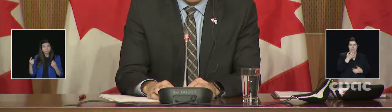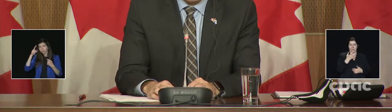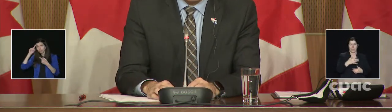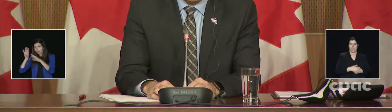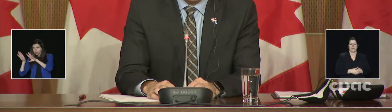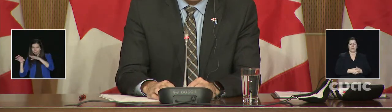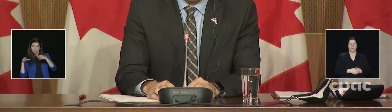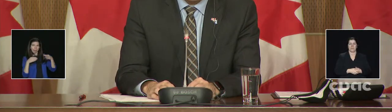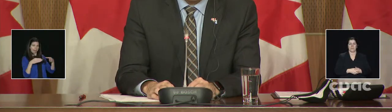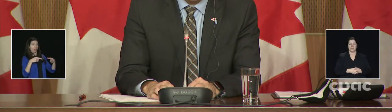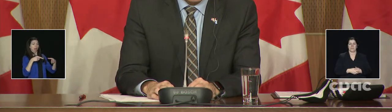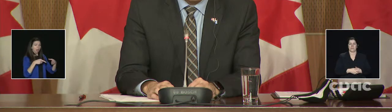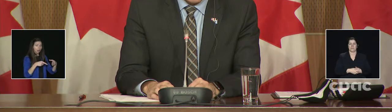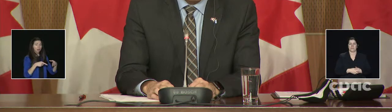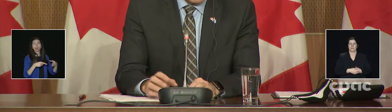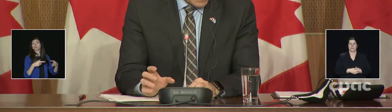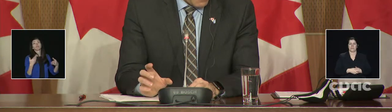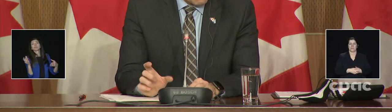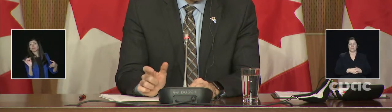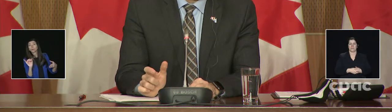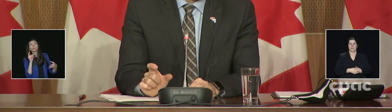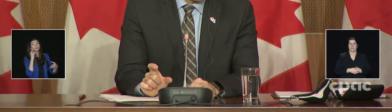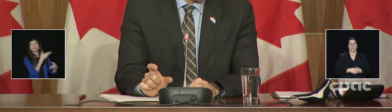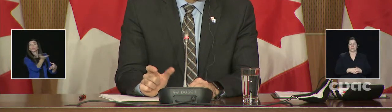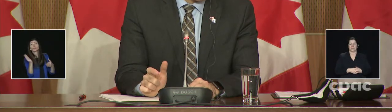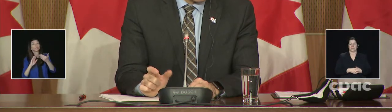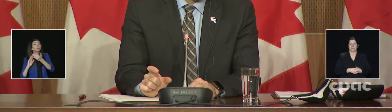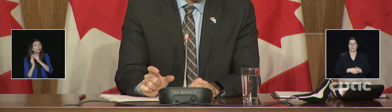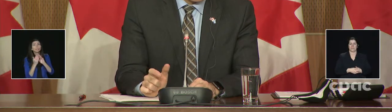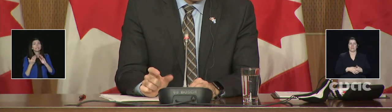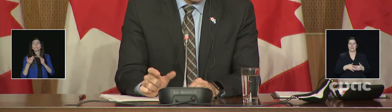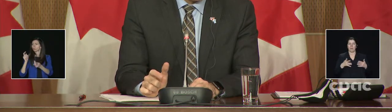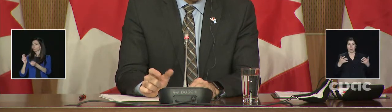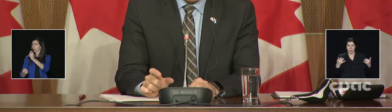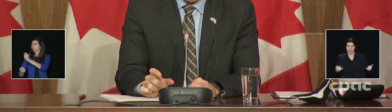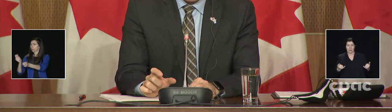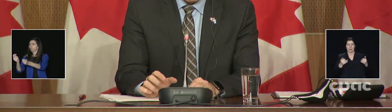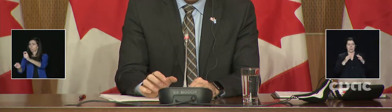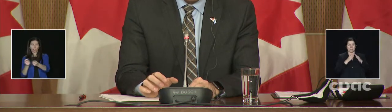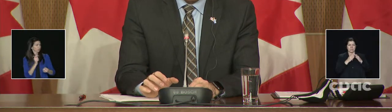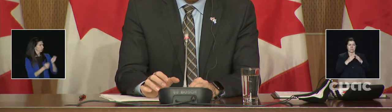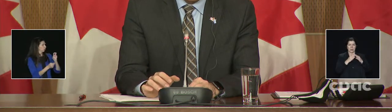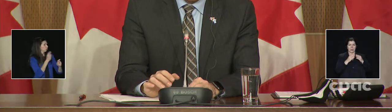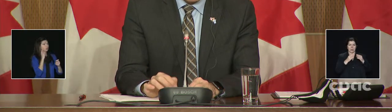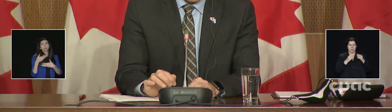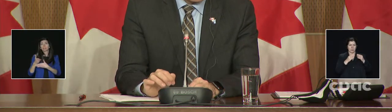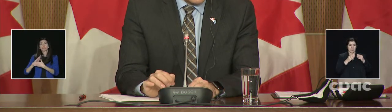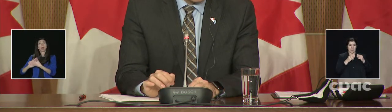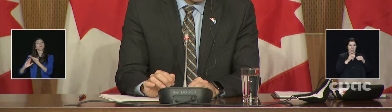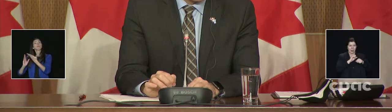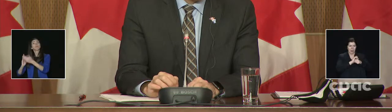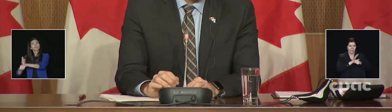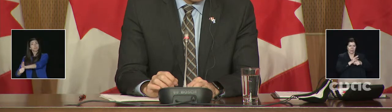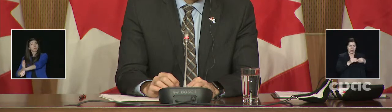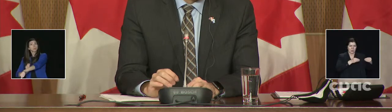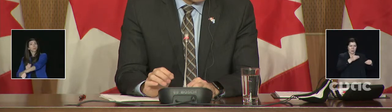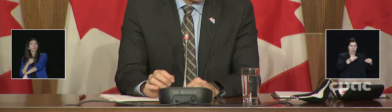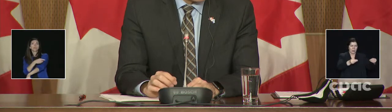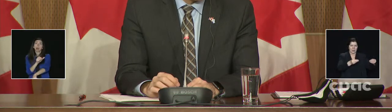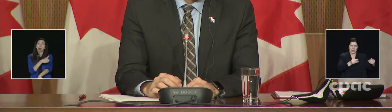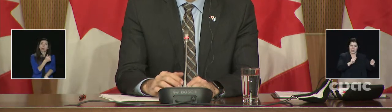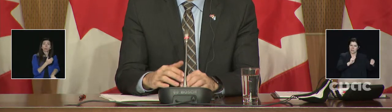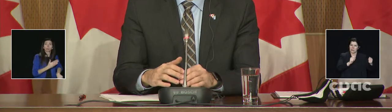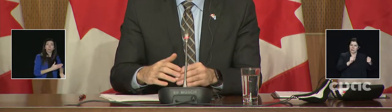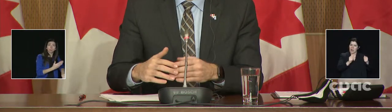level of community transmission for some time. Obviously, things are changing in some of the provinces right now. But